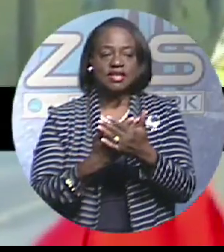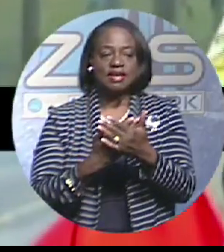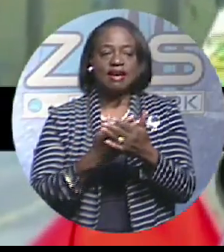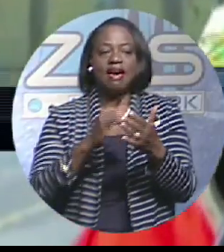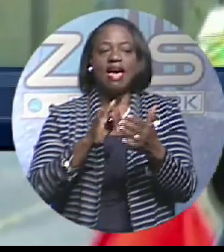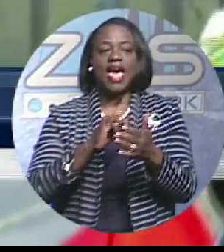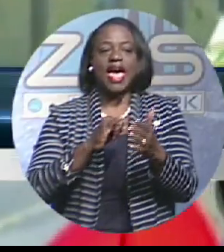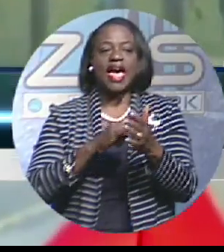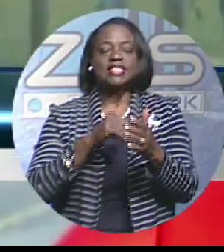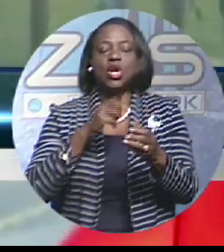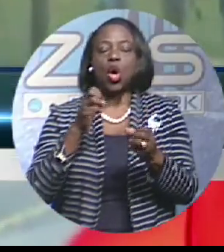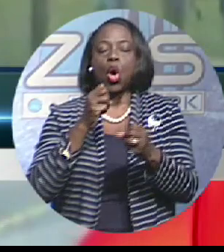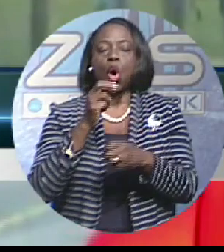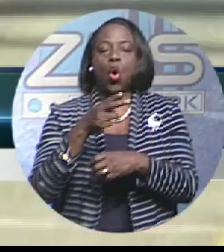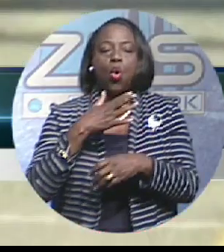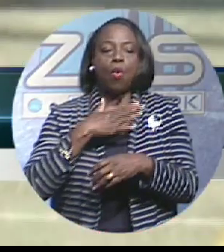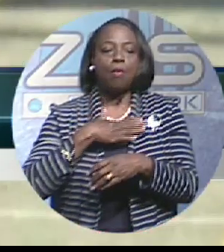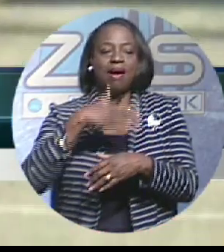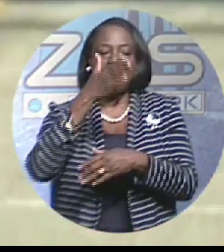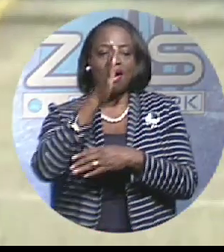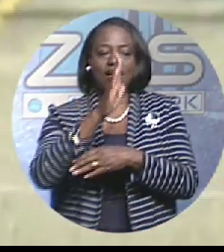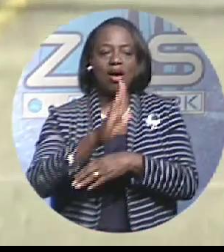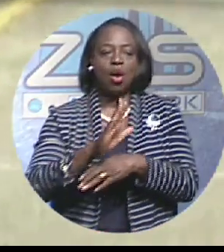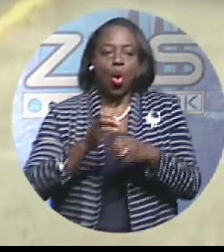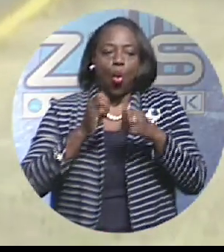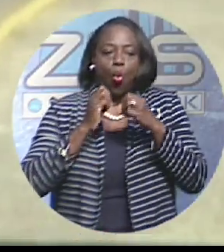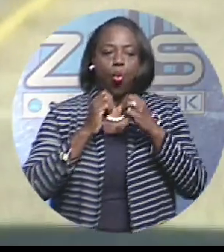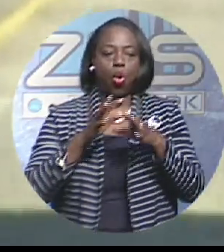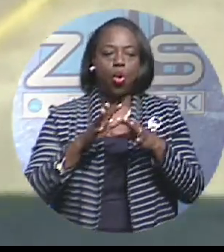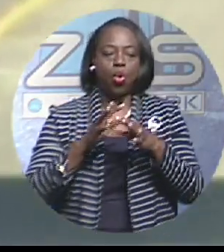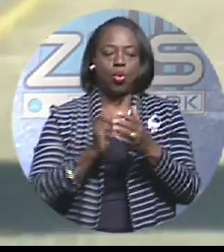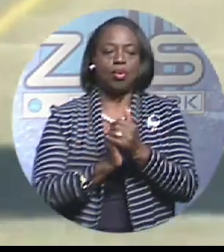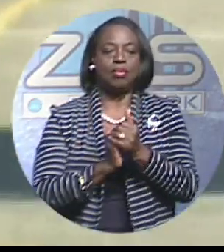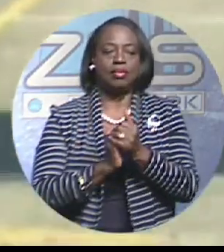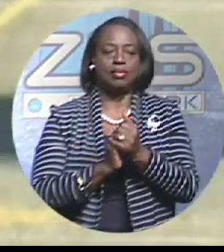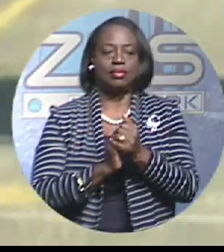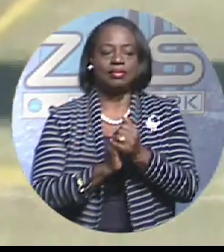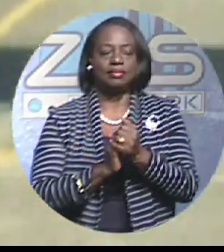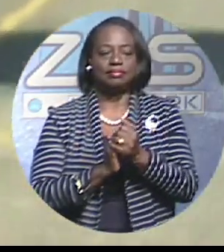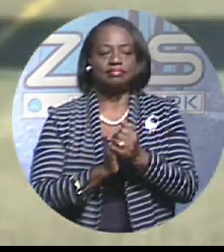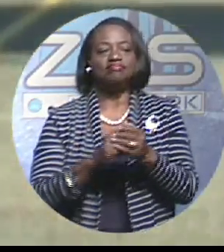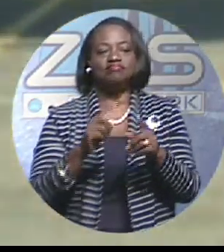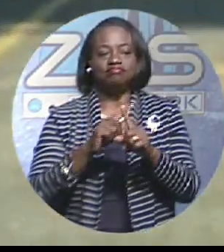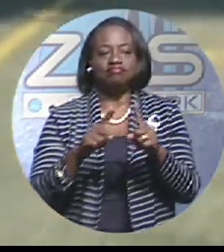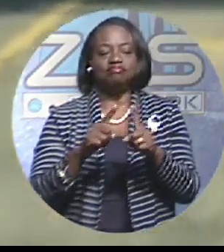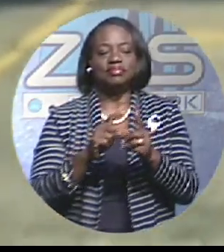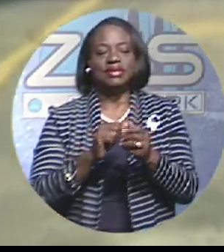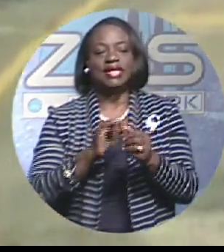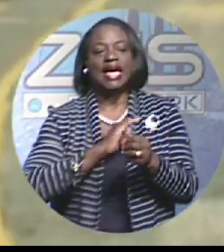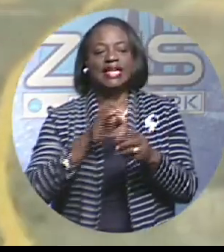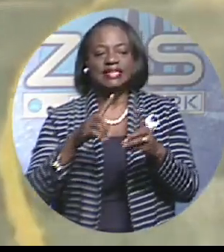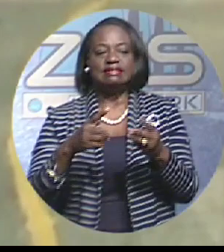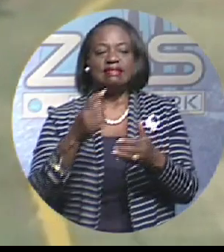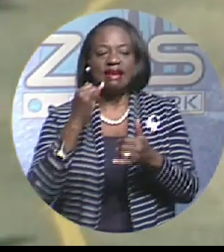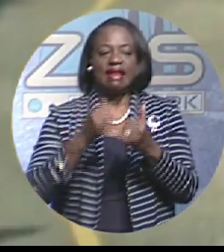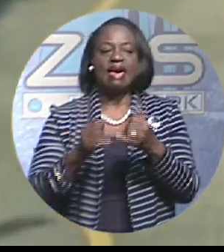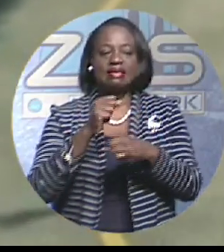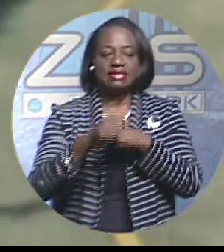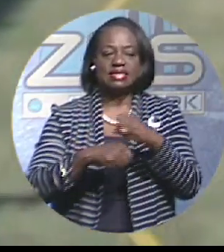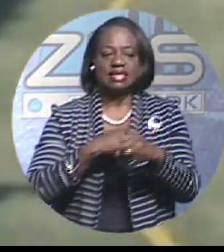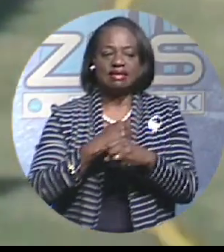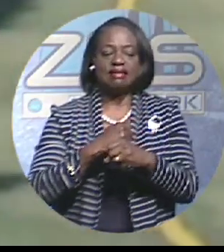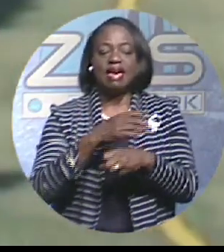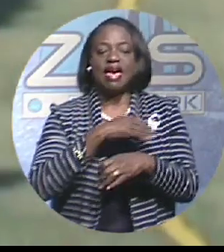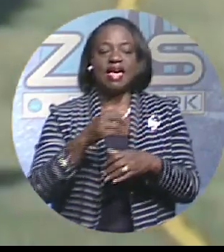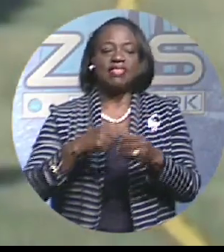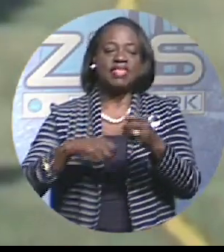God. Woo! But I had to come and do what I did last year and the year before to get 5 gold medals. How was the